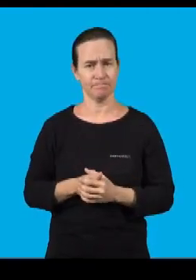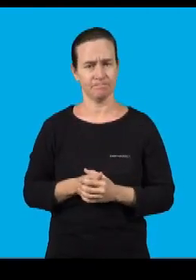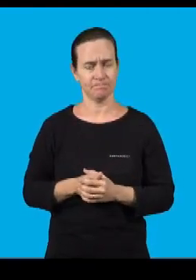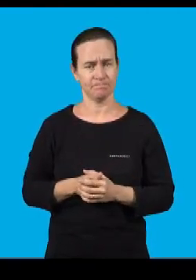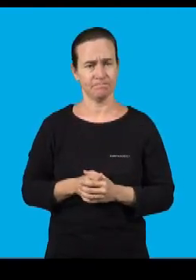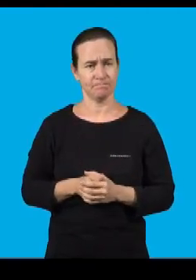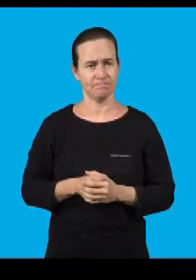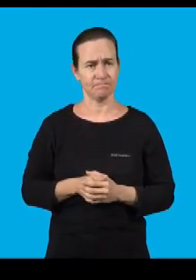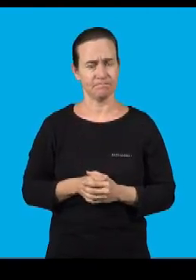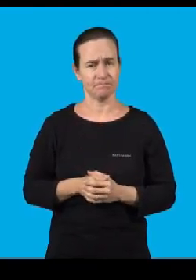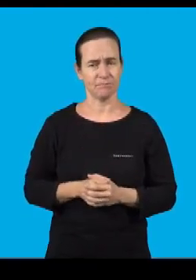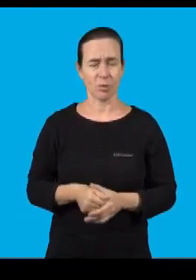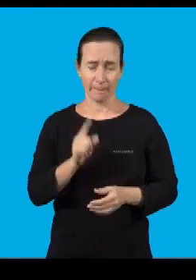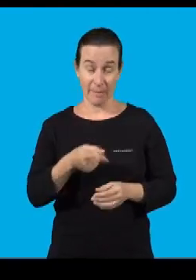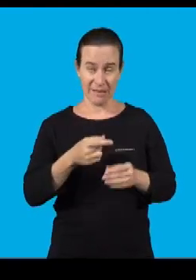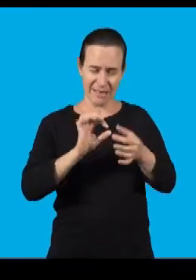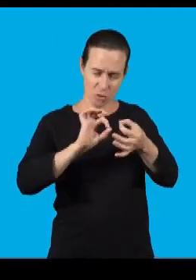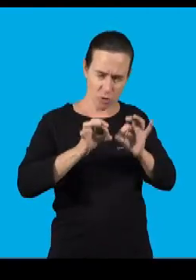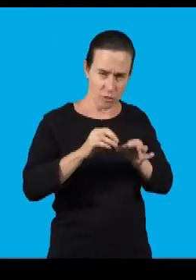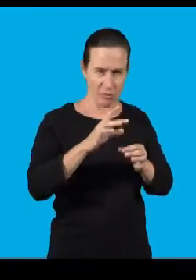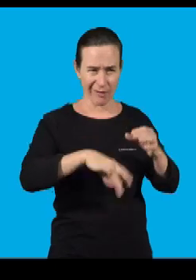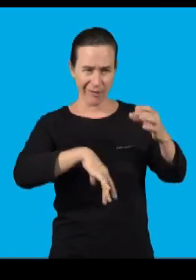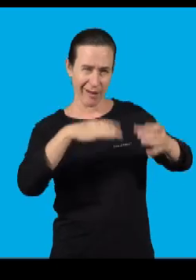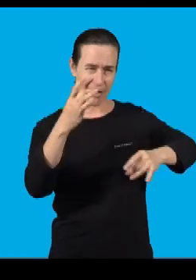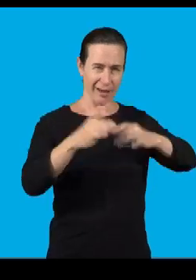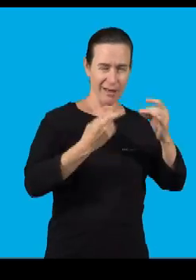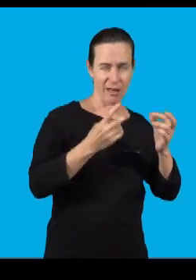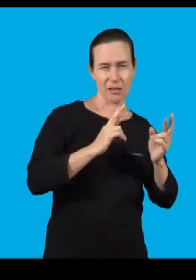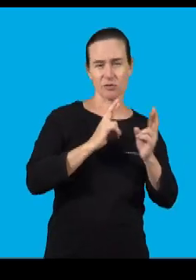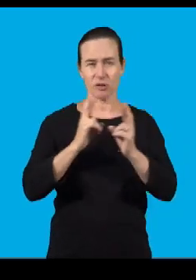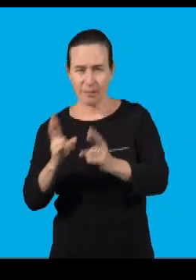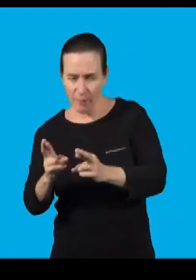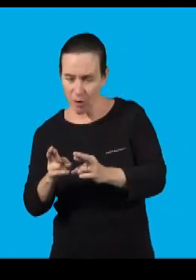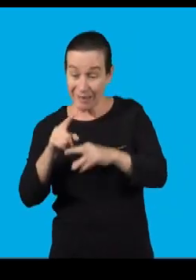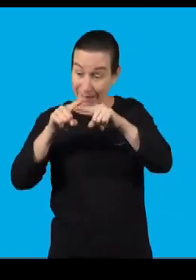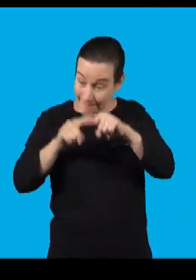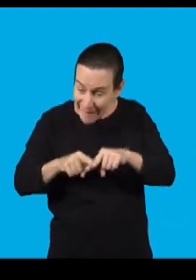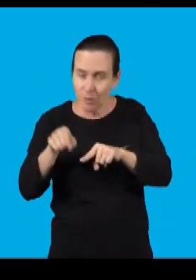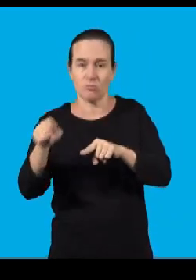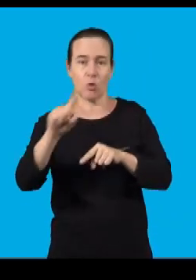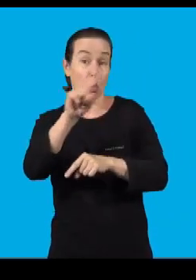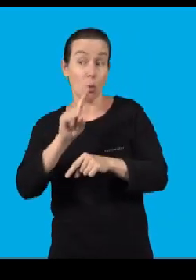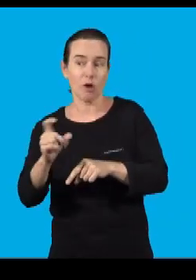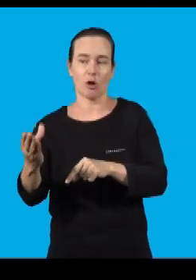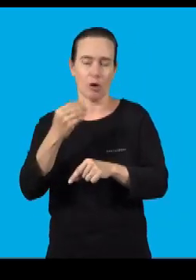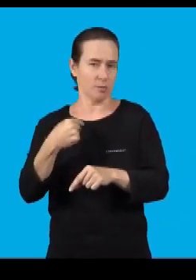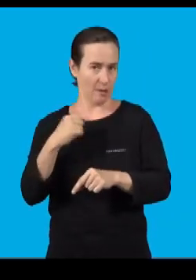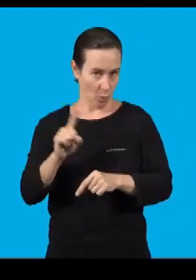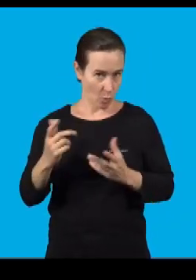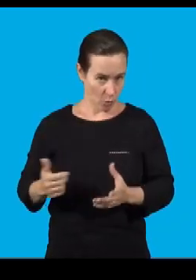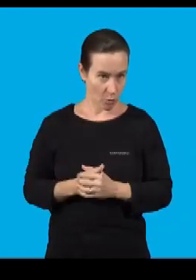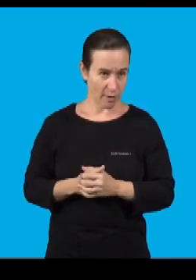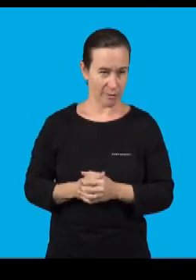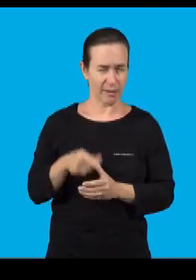right. Remember, you need to interpret, analyze, and respond to the scope of the question. What does the